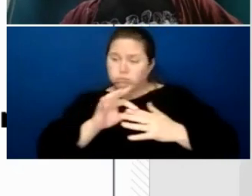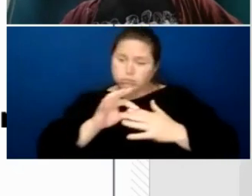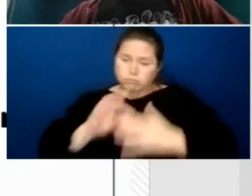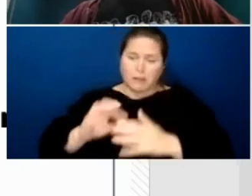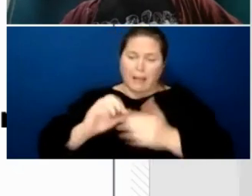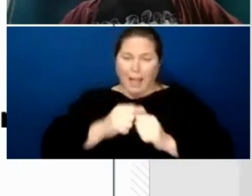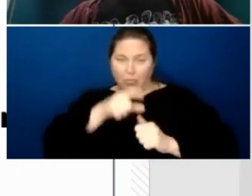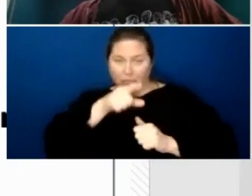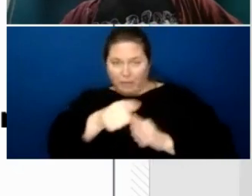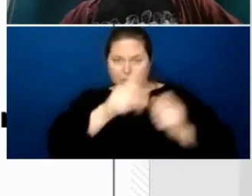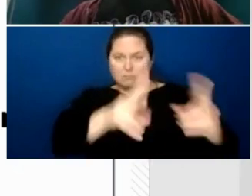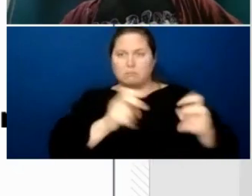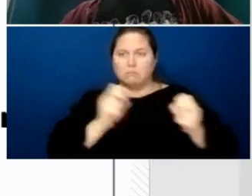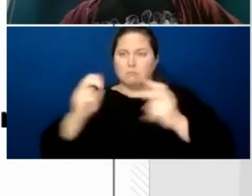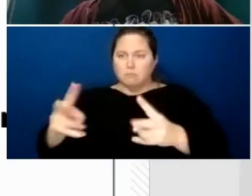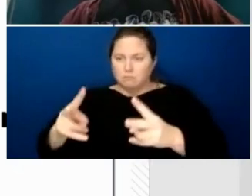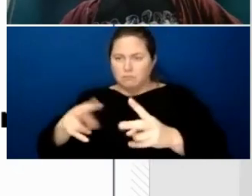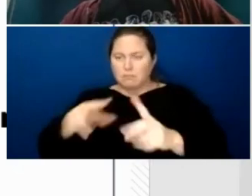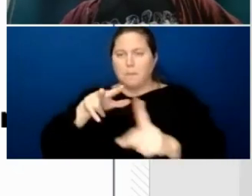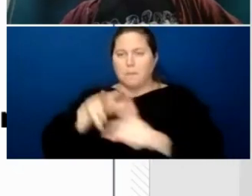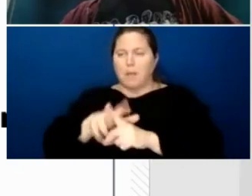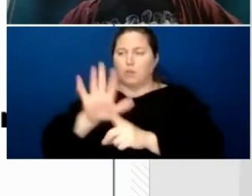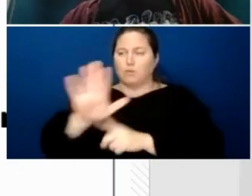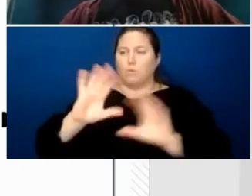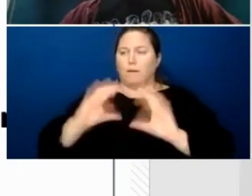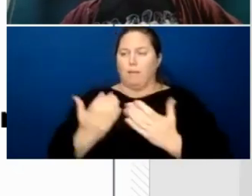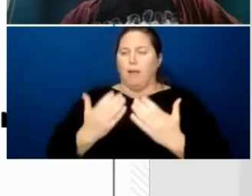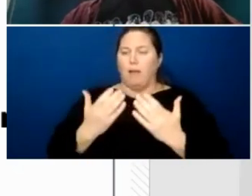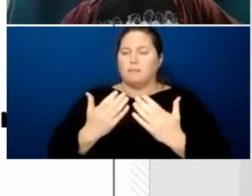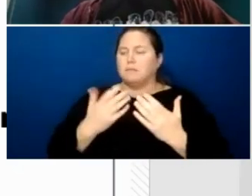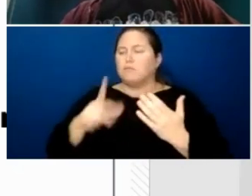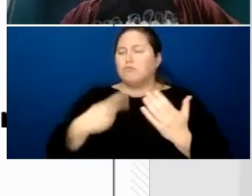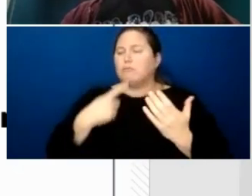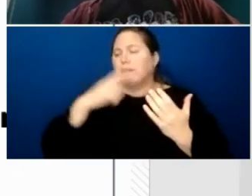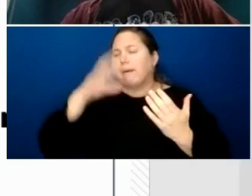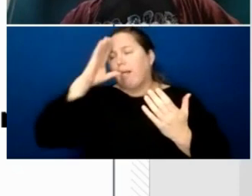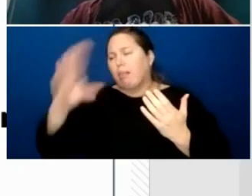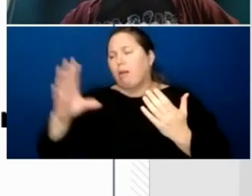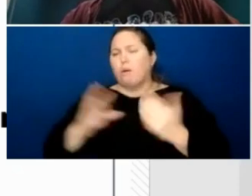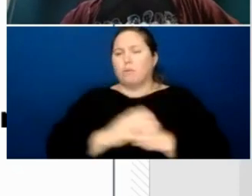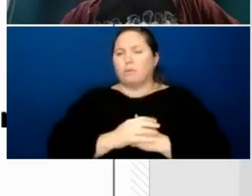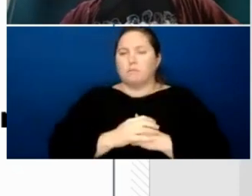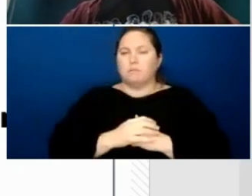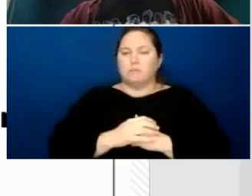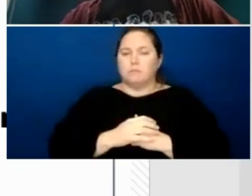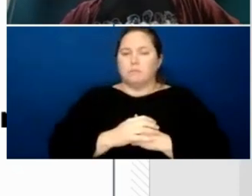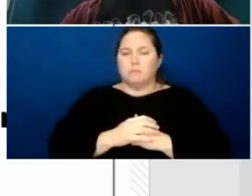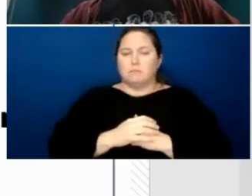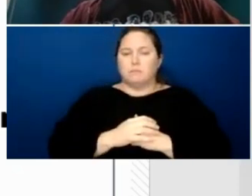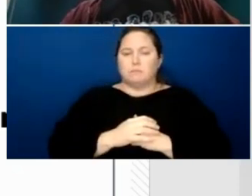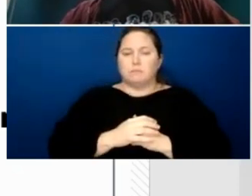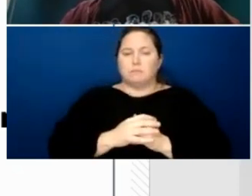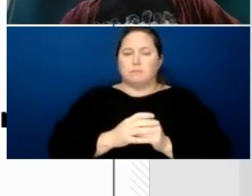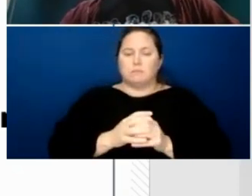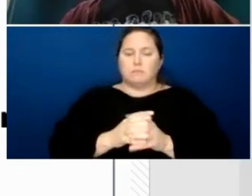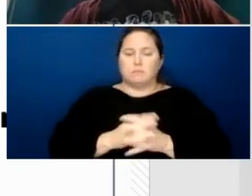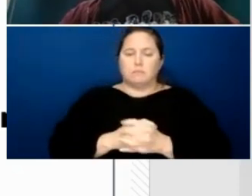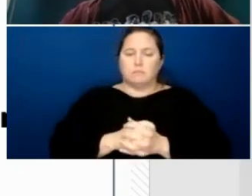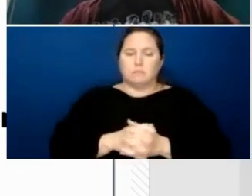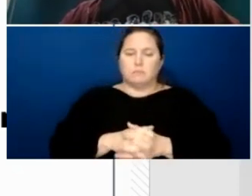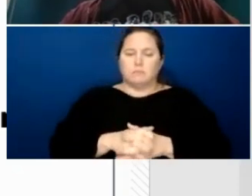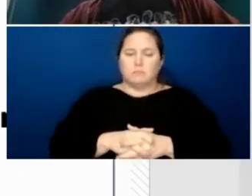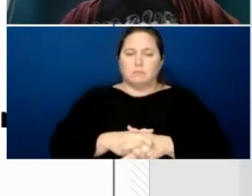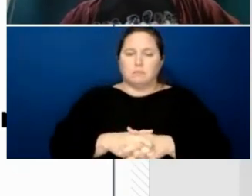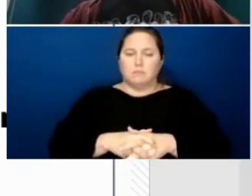say hello in an actual conversation, because it's very hard to do with a room of this size. So please put